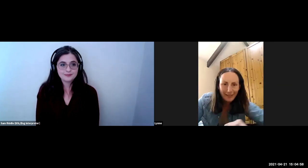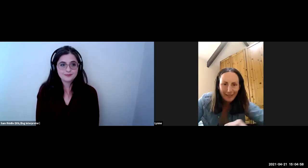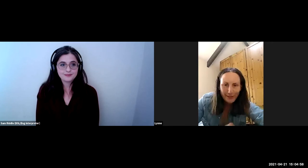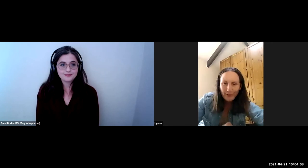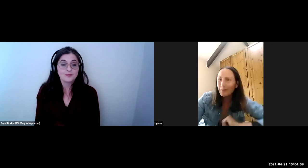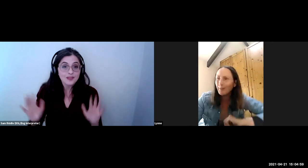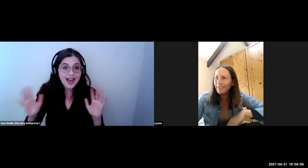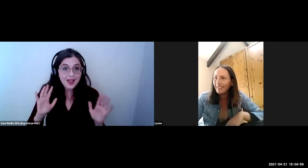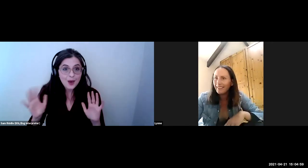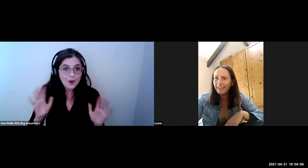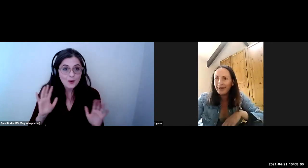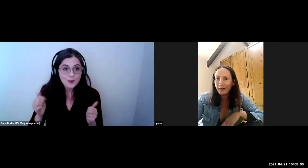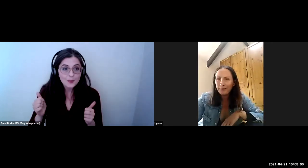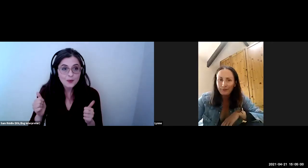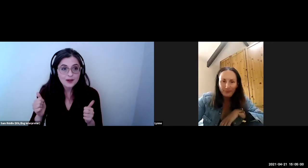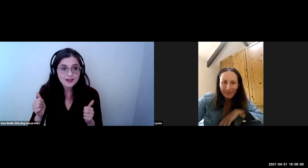Hello.